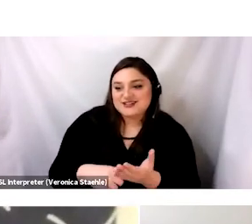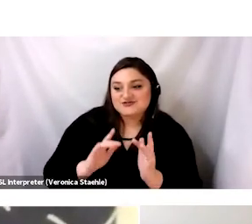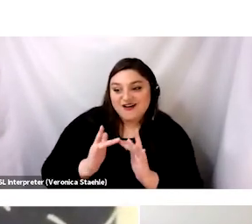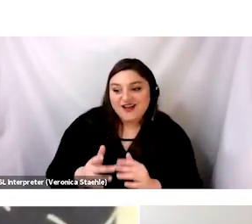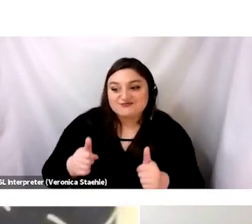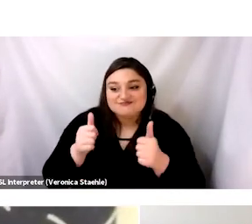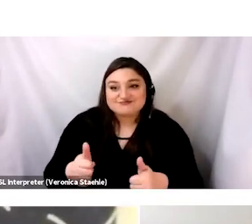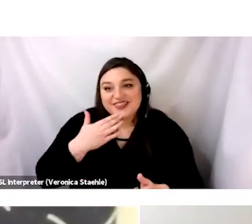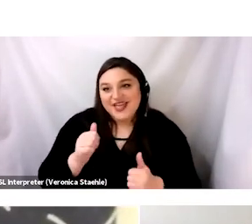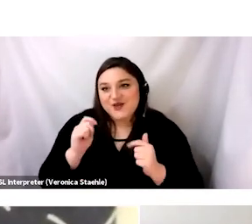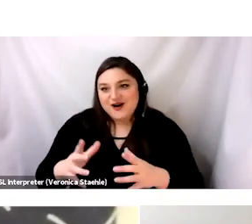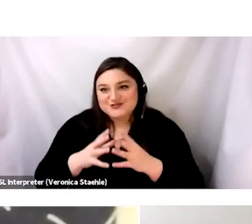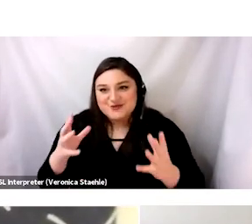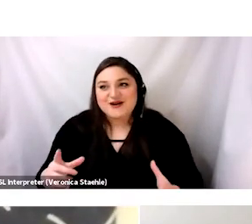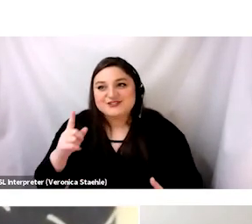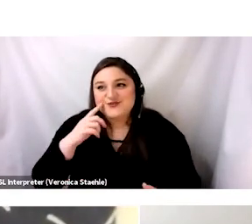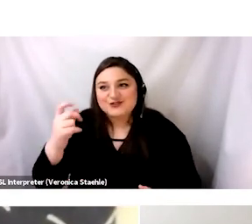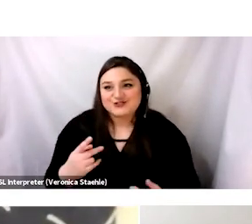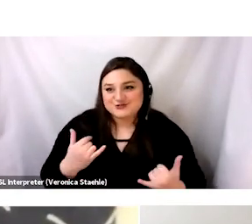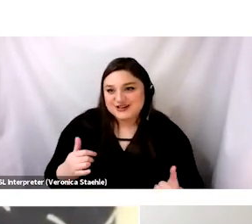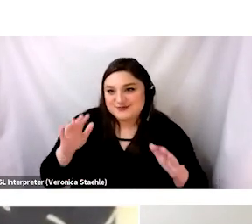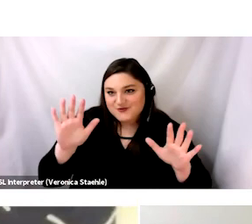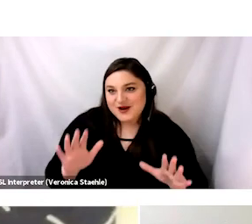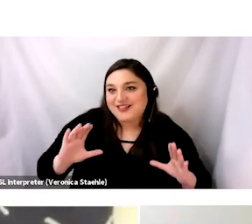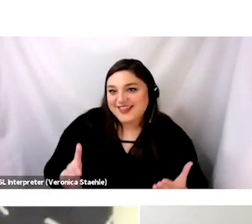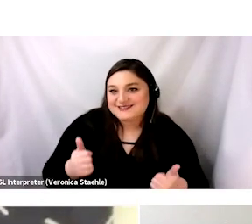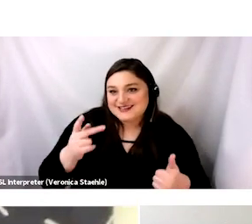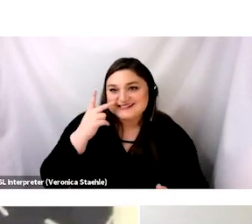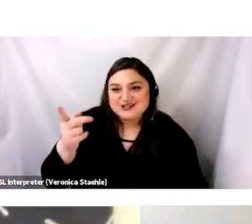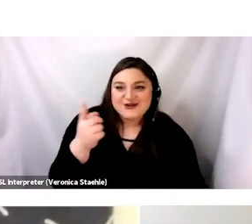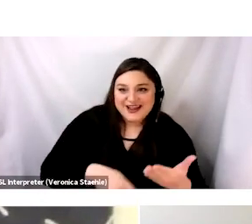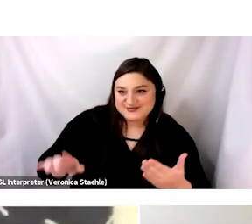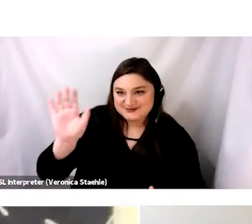online. And thank you all so much for tuning in today. It's been an incredible class, and we'll see you all next week.